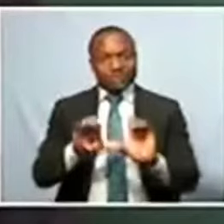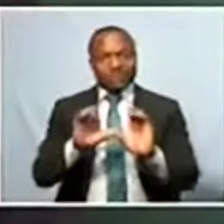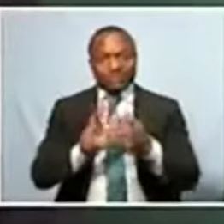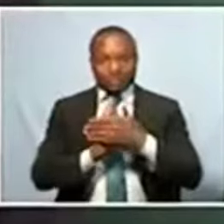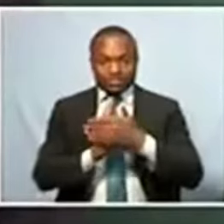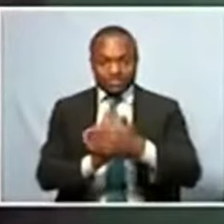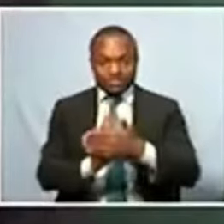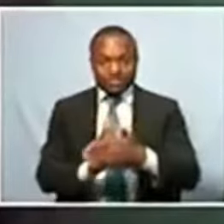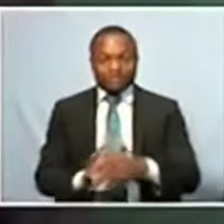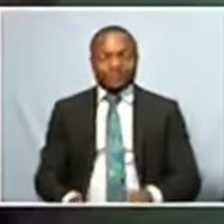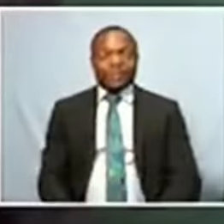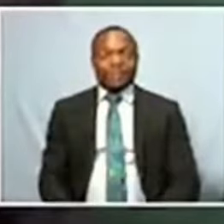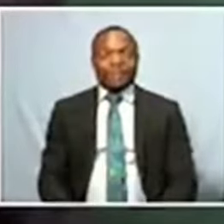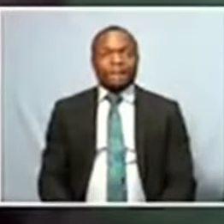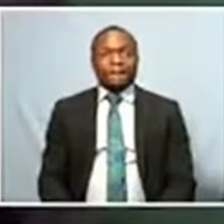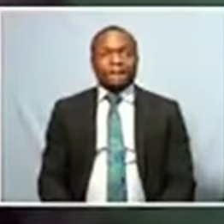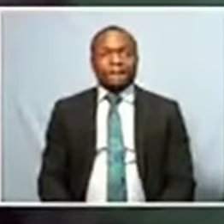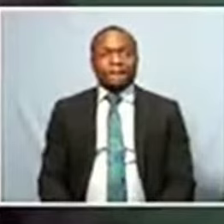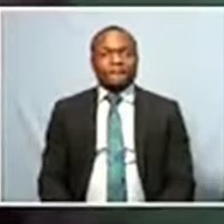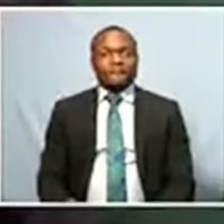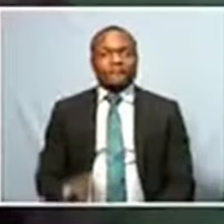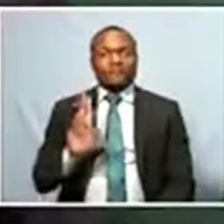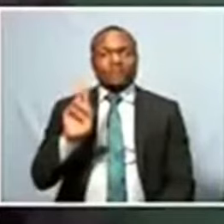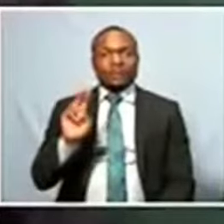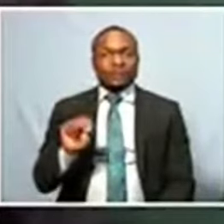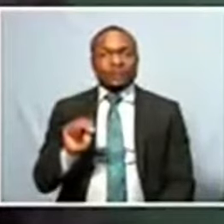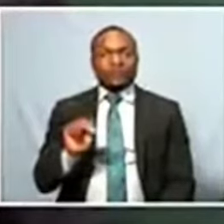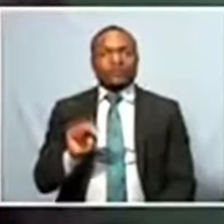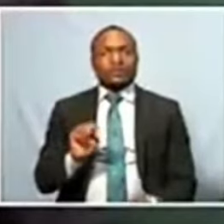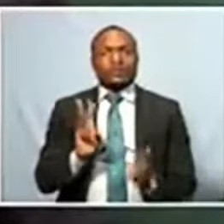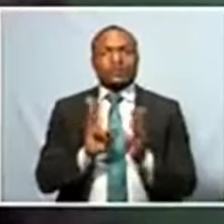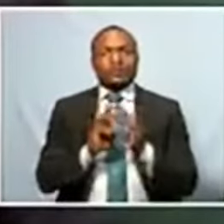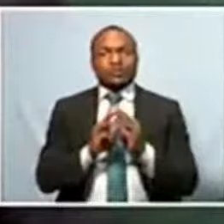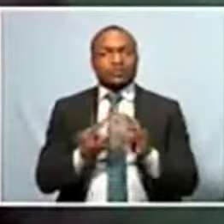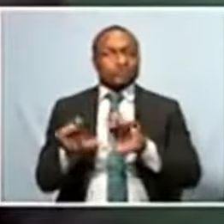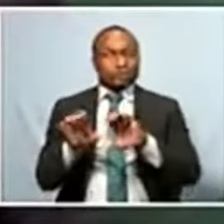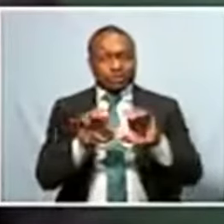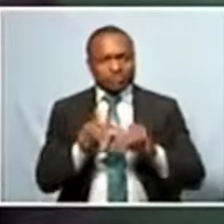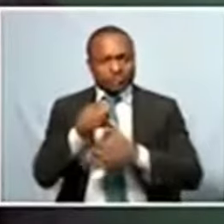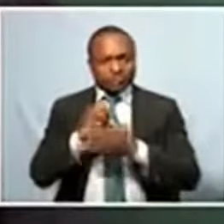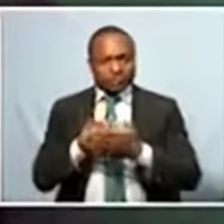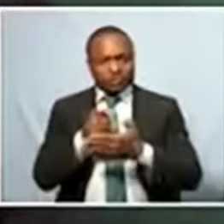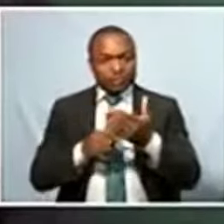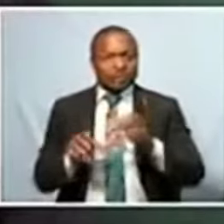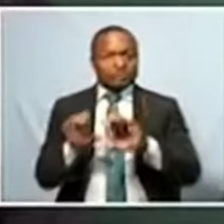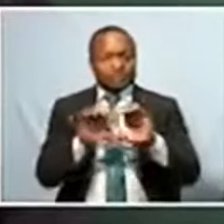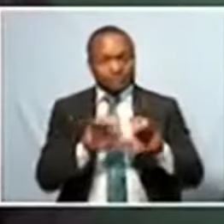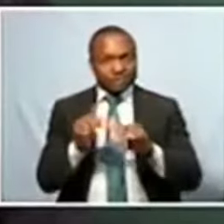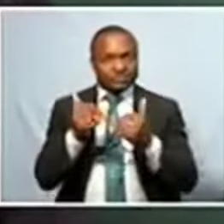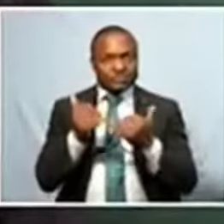guided. What has got the UN summit to do with what we are doing?